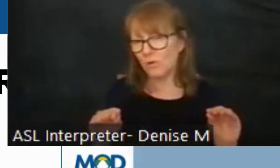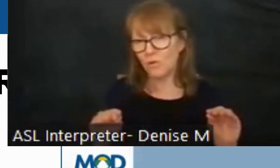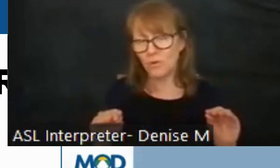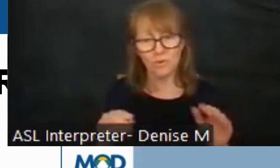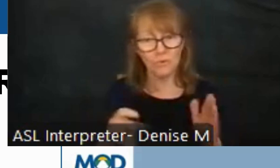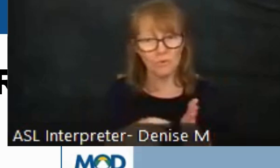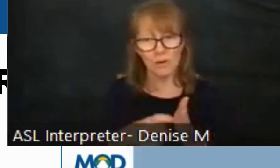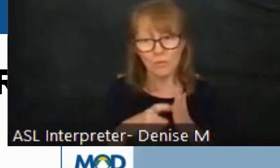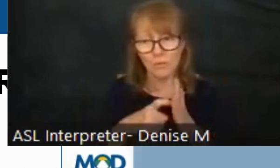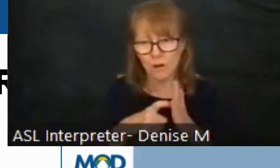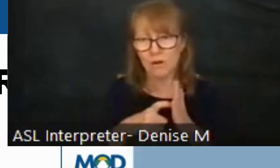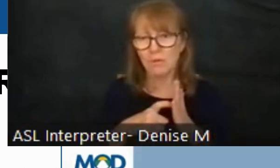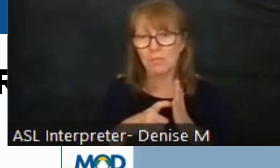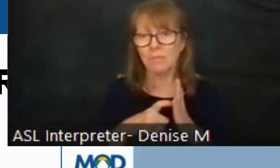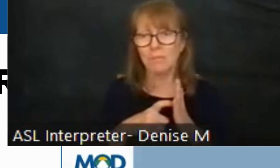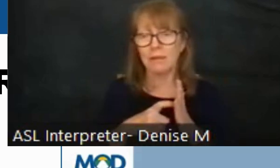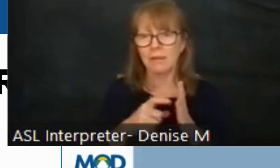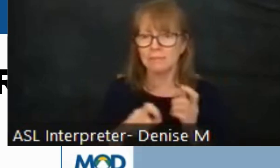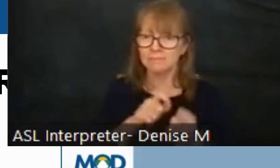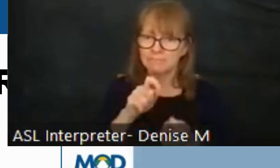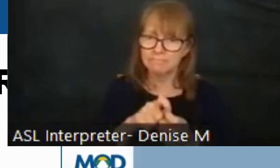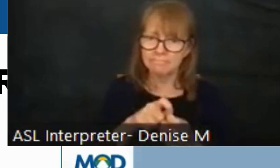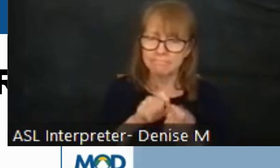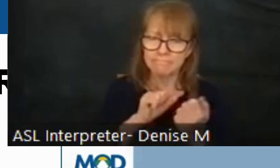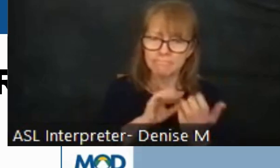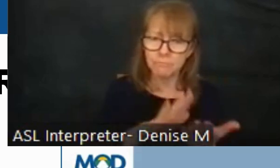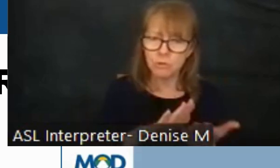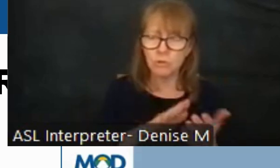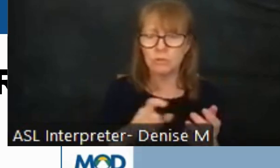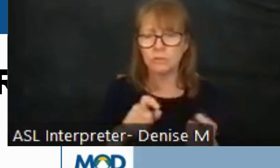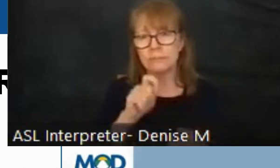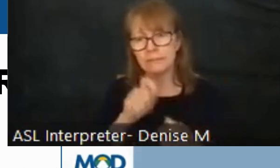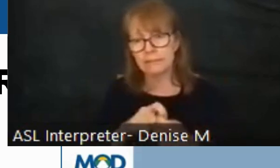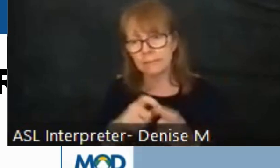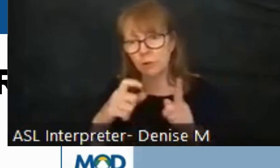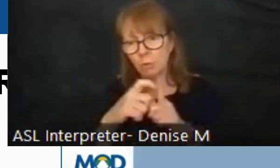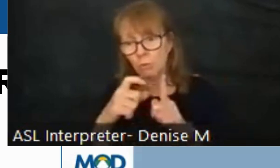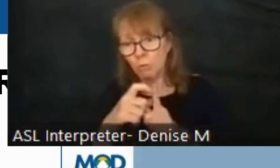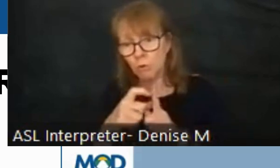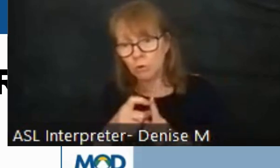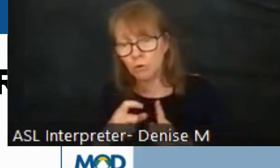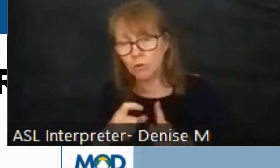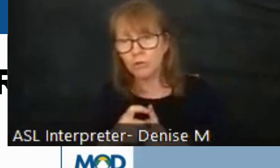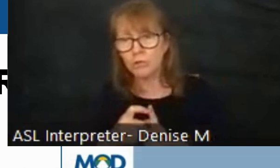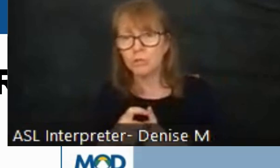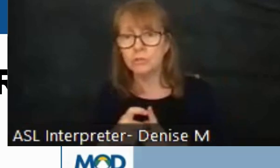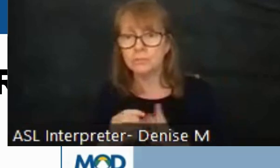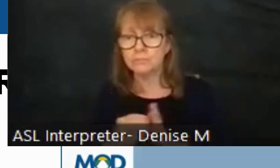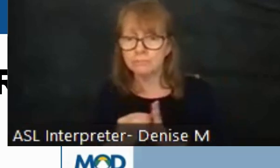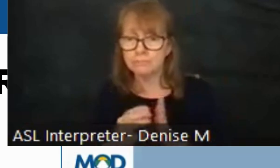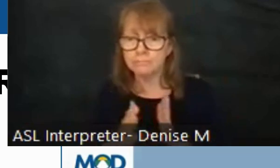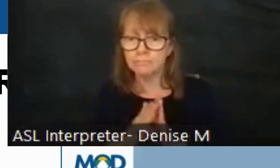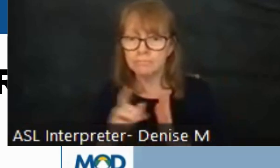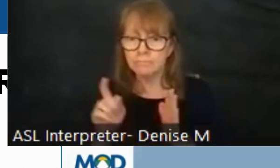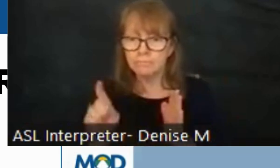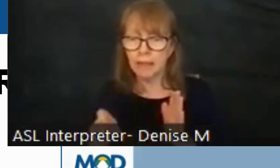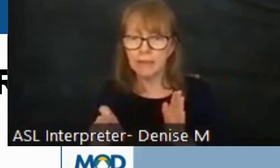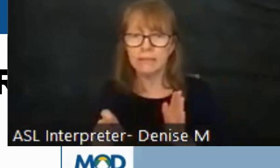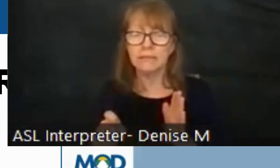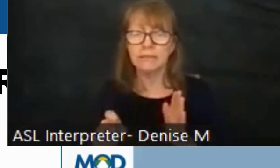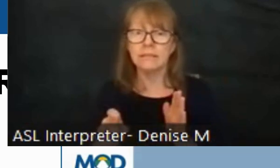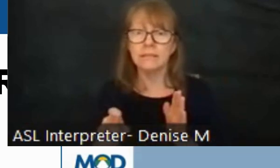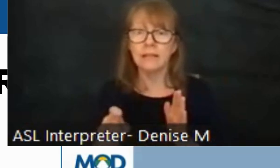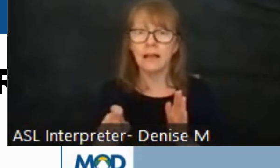be made in a specific way or that specific words be used in a request. That said, you'll find as we move along through